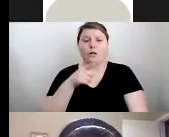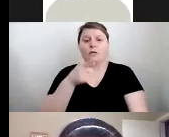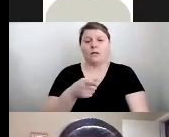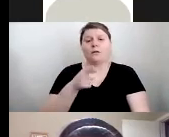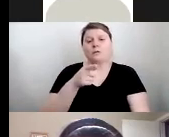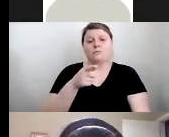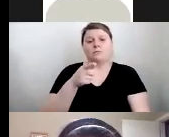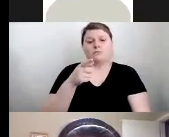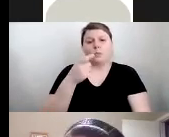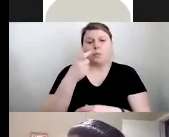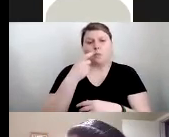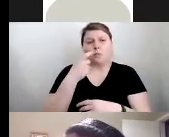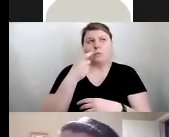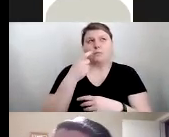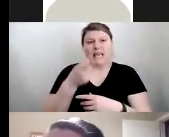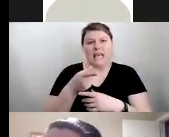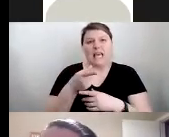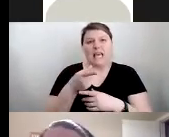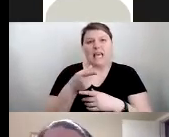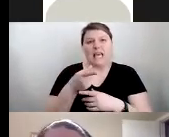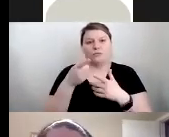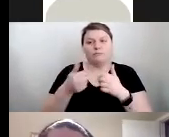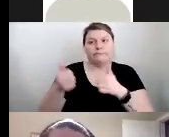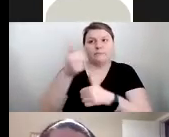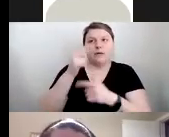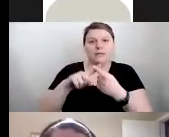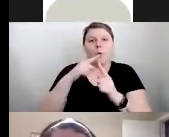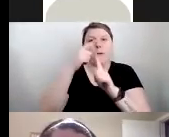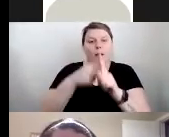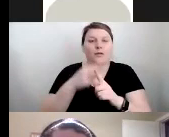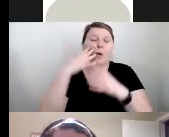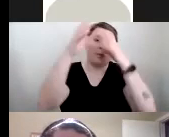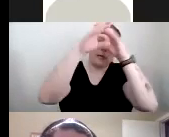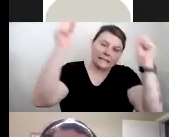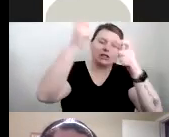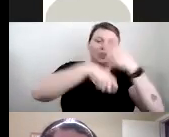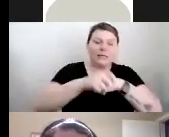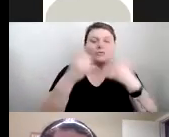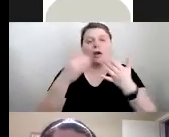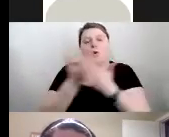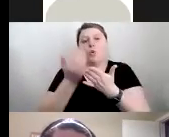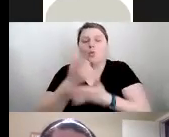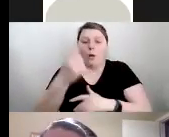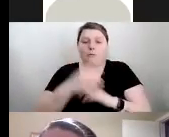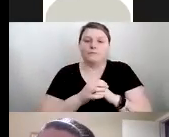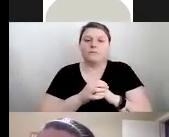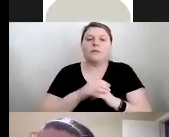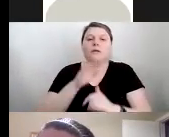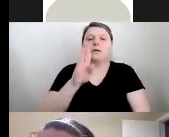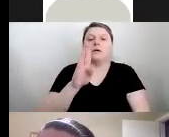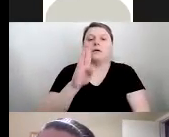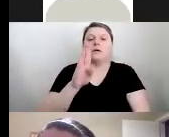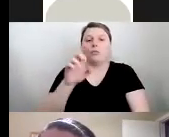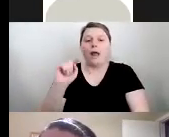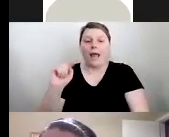until, I guess, about a month ago. So we've changed administrations, as you know, and we now have a new one. And then Brett Giroir here